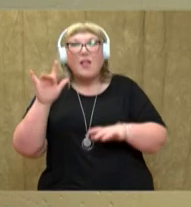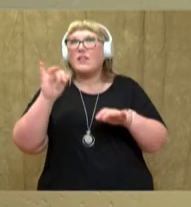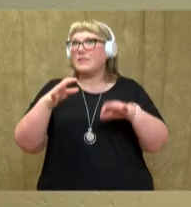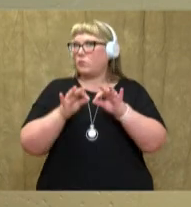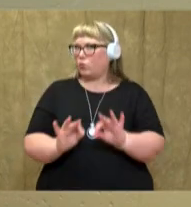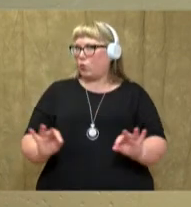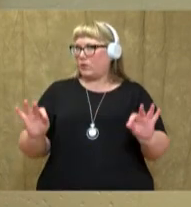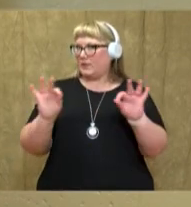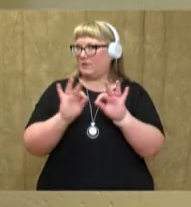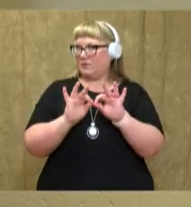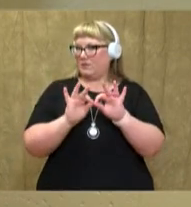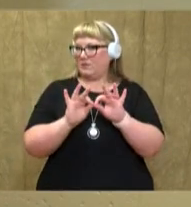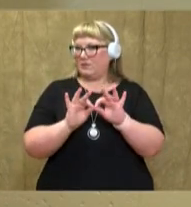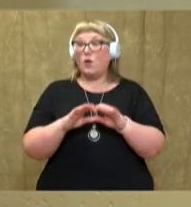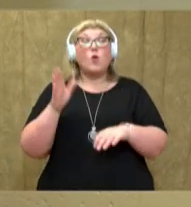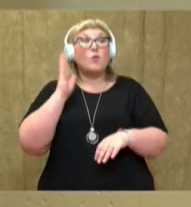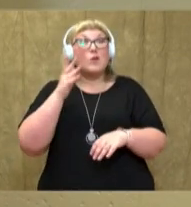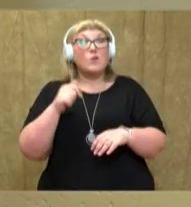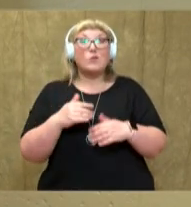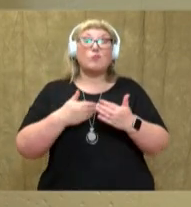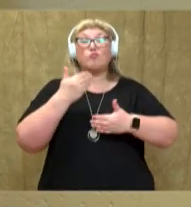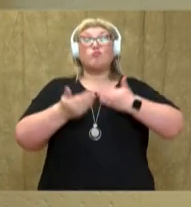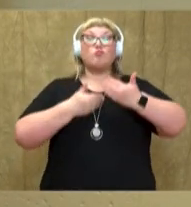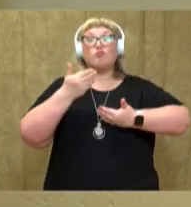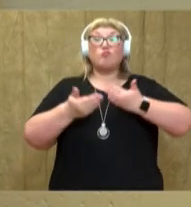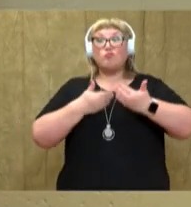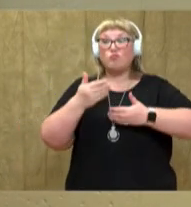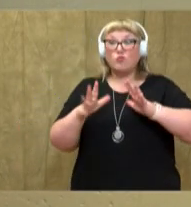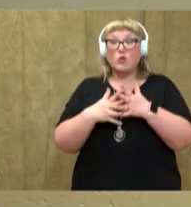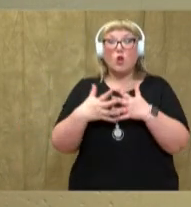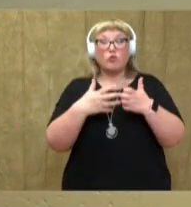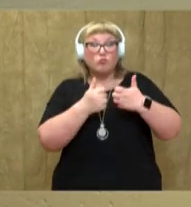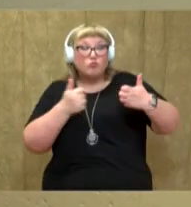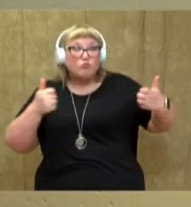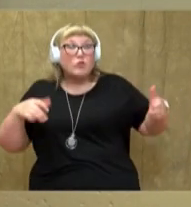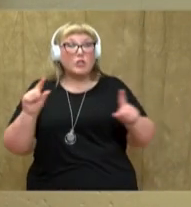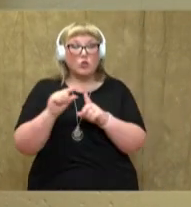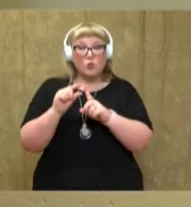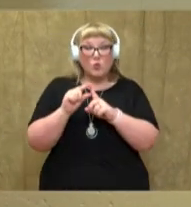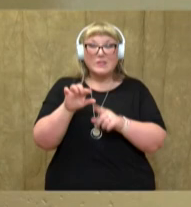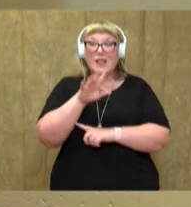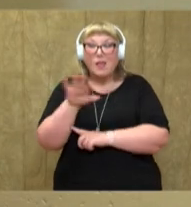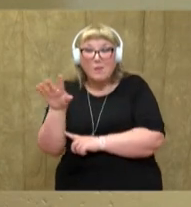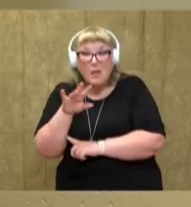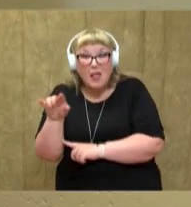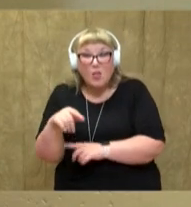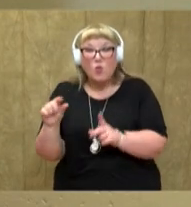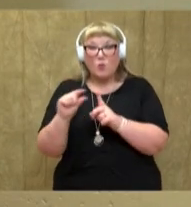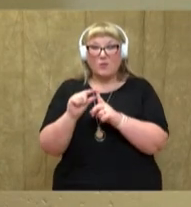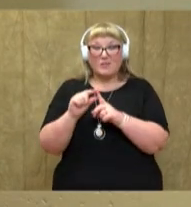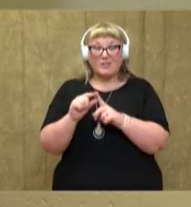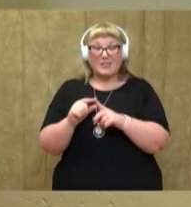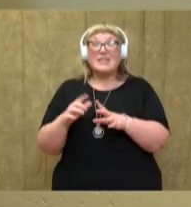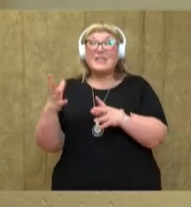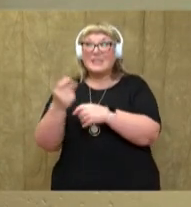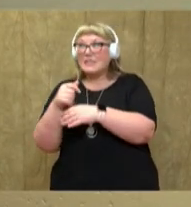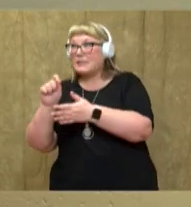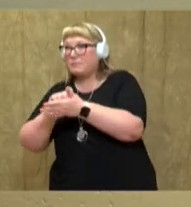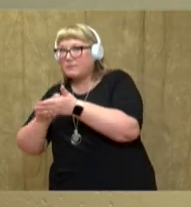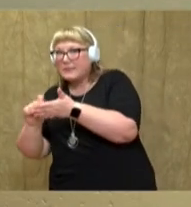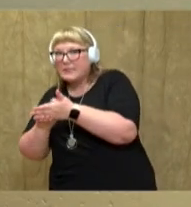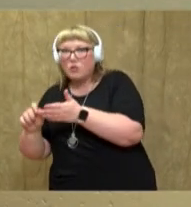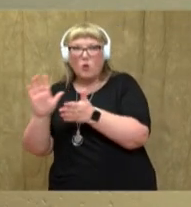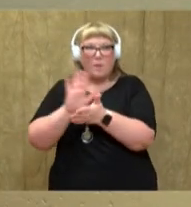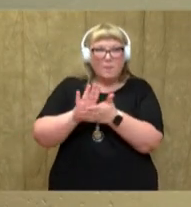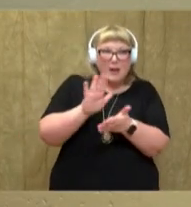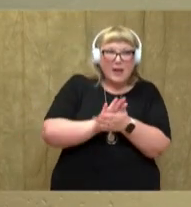important. We're going to actually go through, stretch the words, spell the words. So get a piece of pencil, paper, or whatever you have